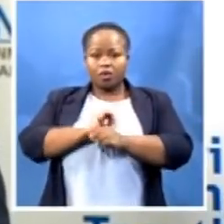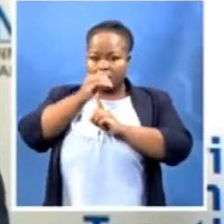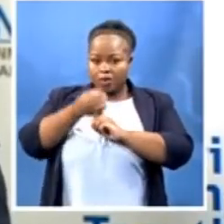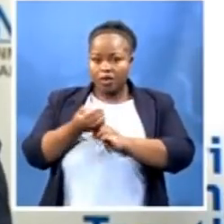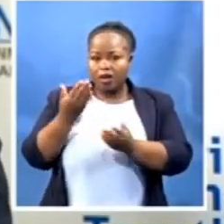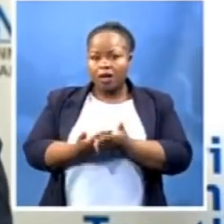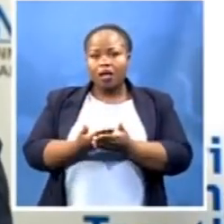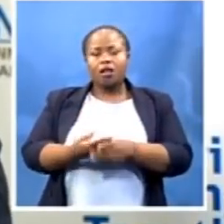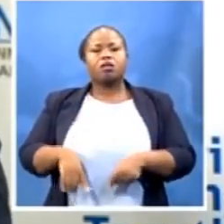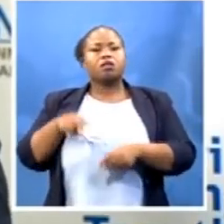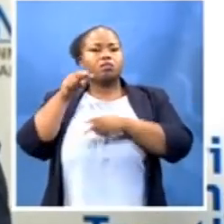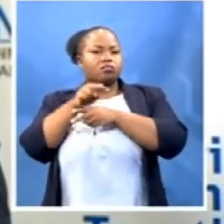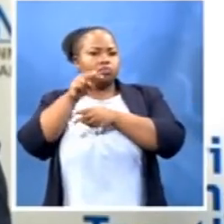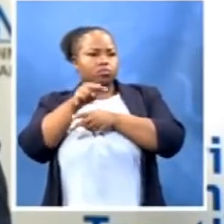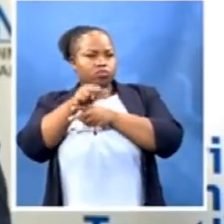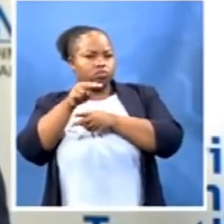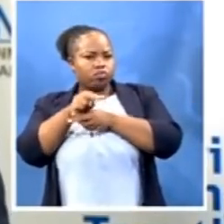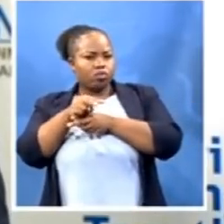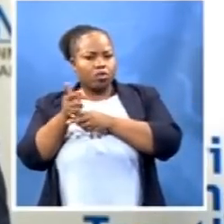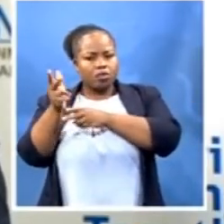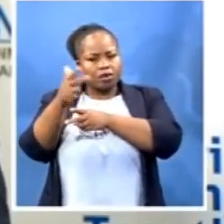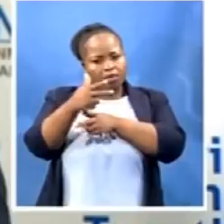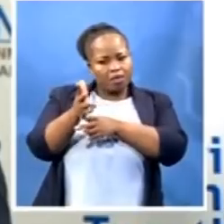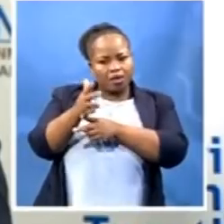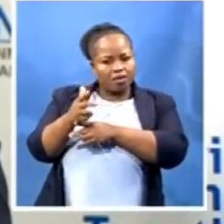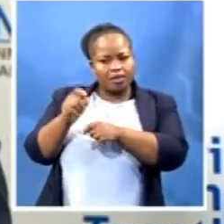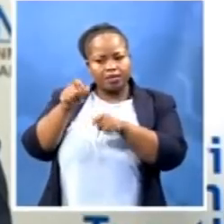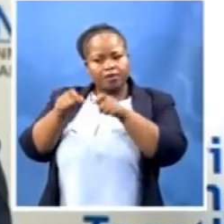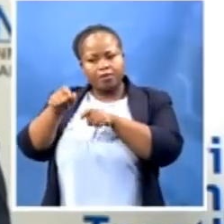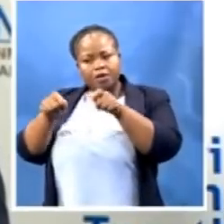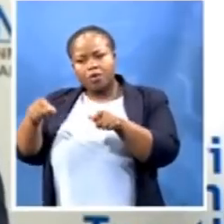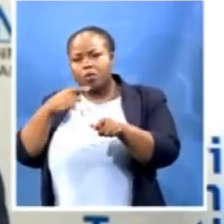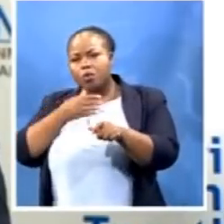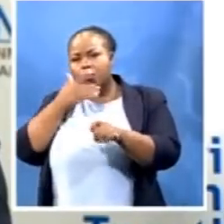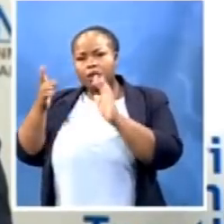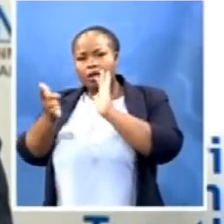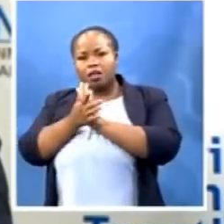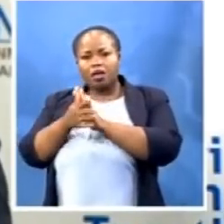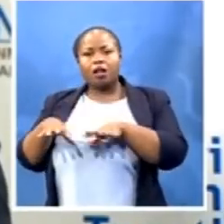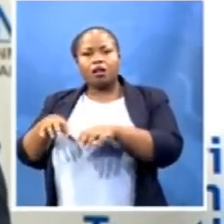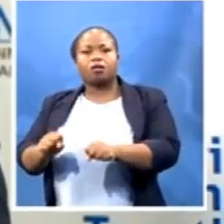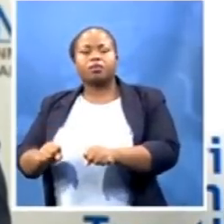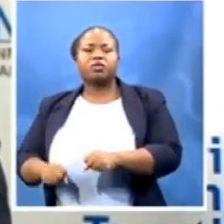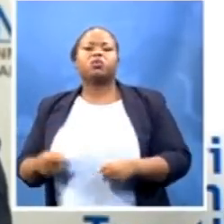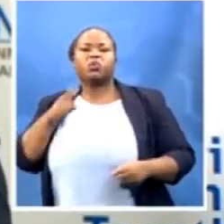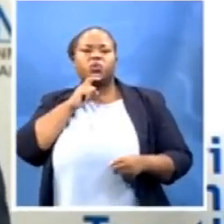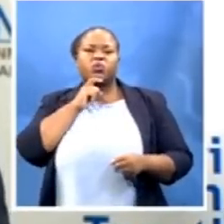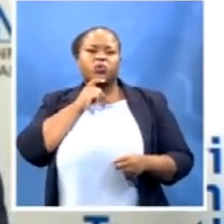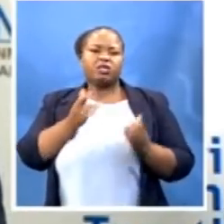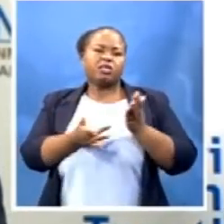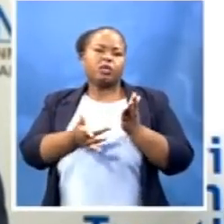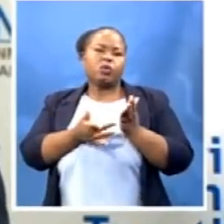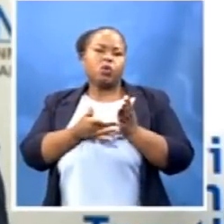of unlawful occupation of land and buildings, using the latest available technology and innovation in the field